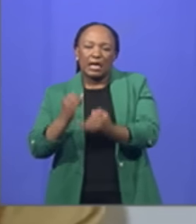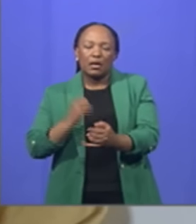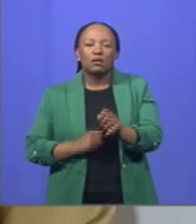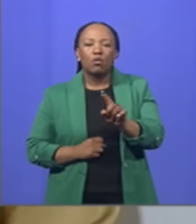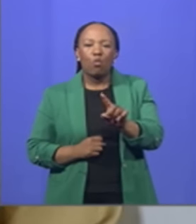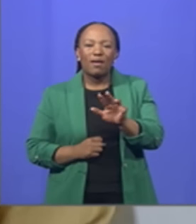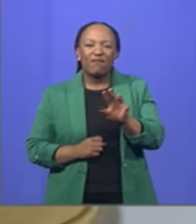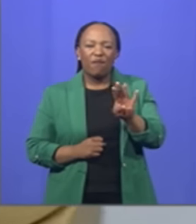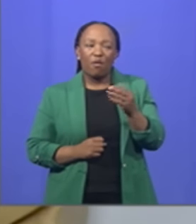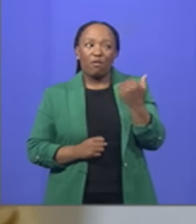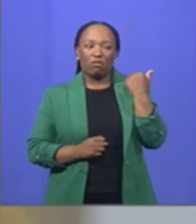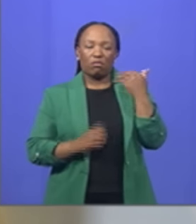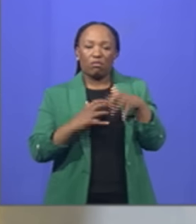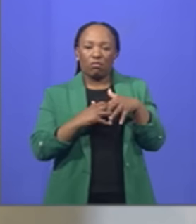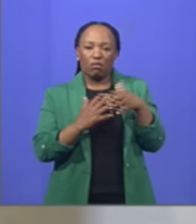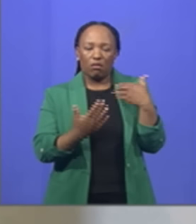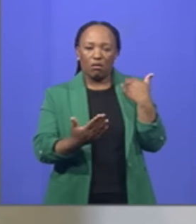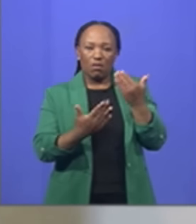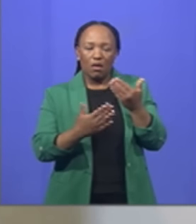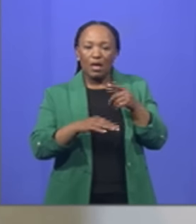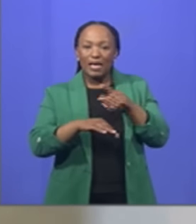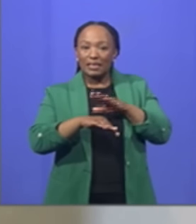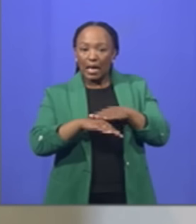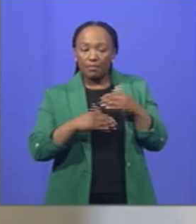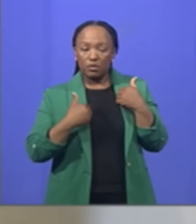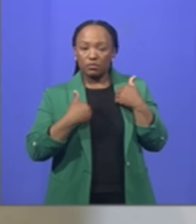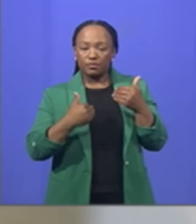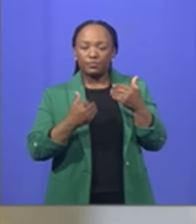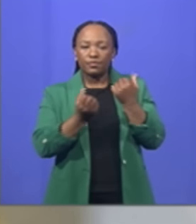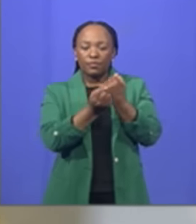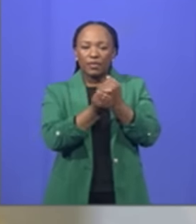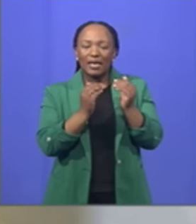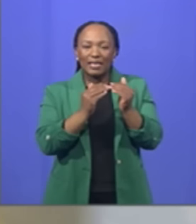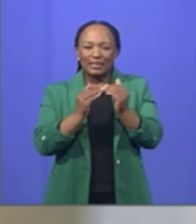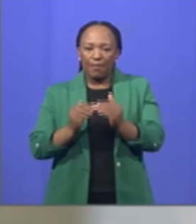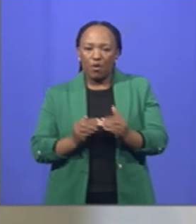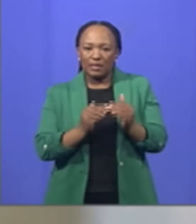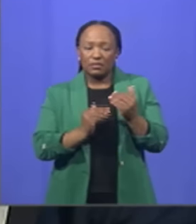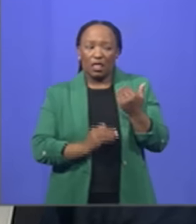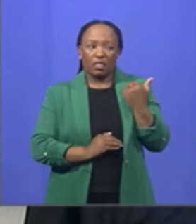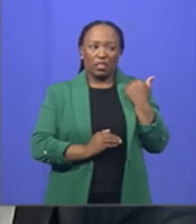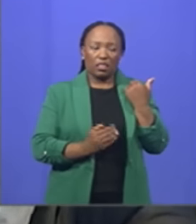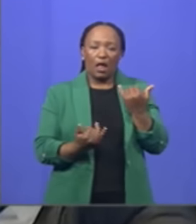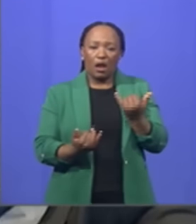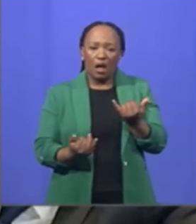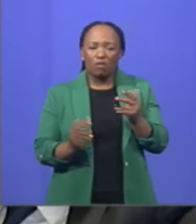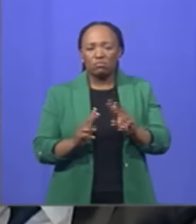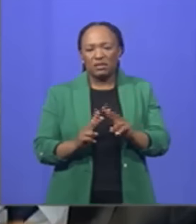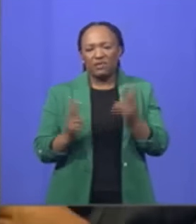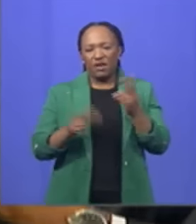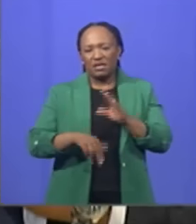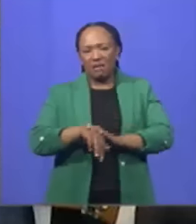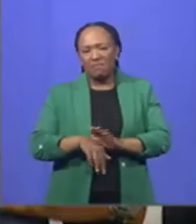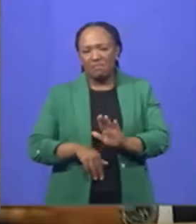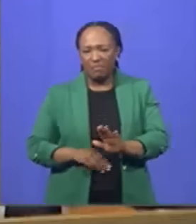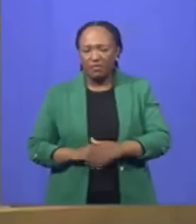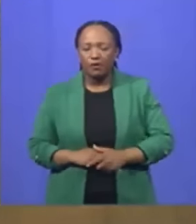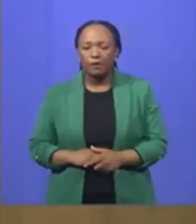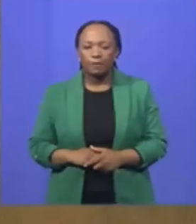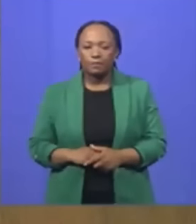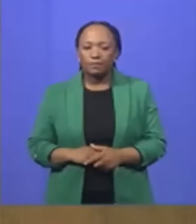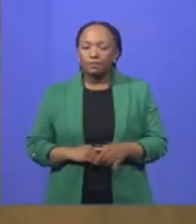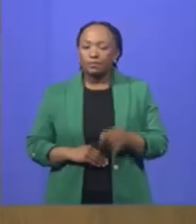sorry, from the beginning of democracy, because we are living in a different era. Go holofelwa gore bahlankedi ba tša